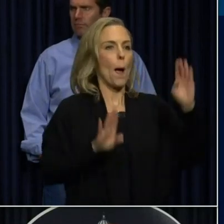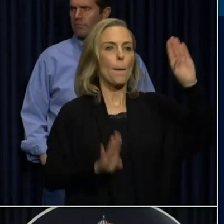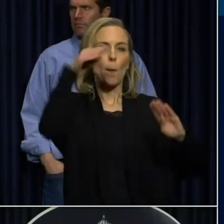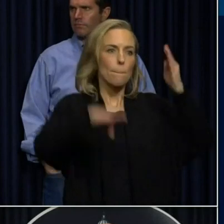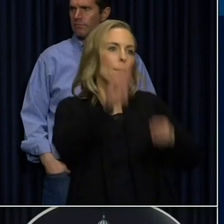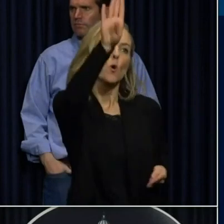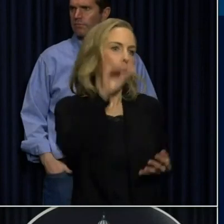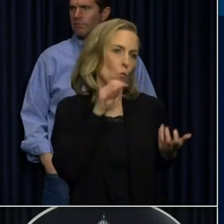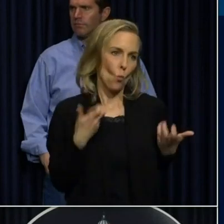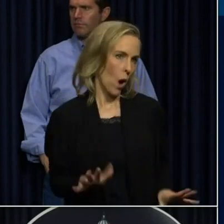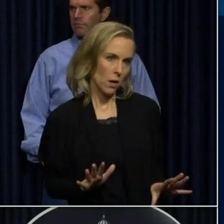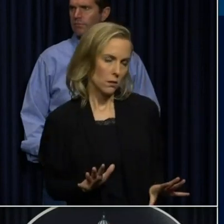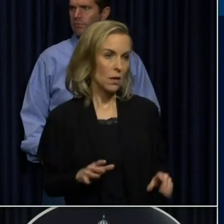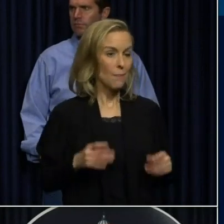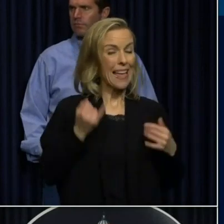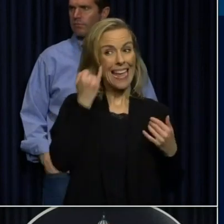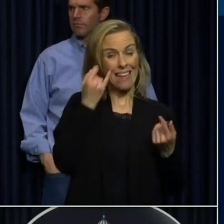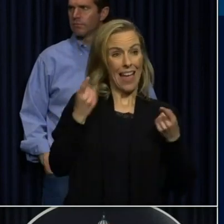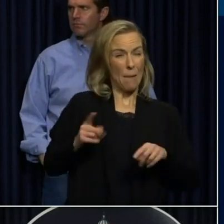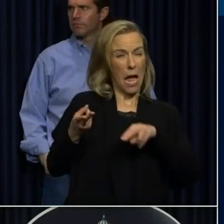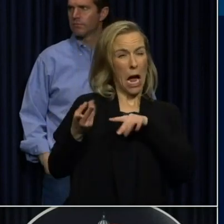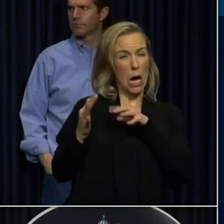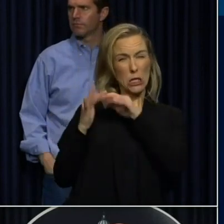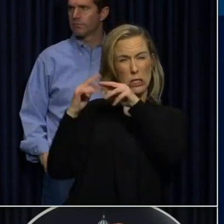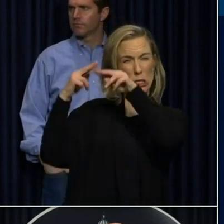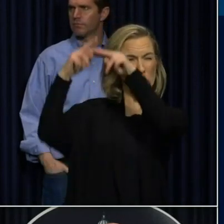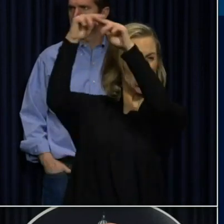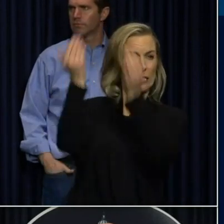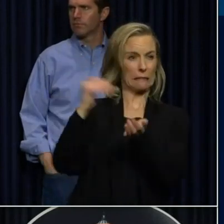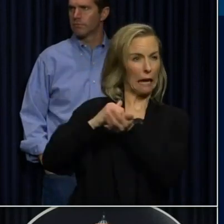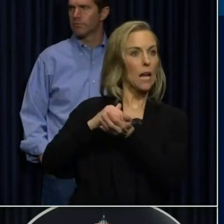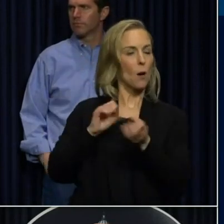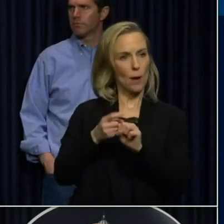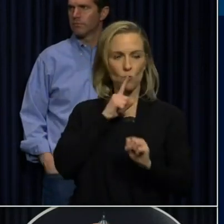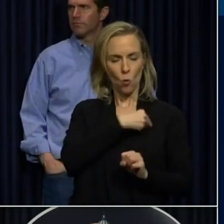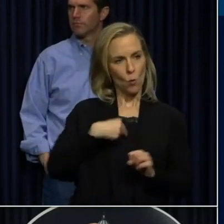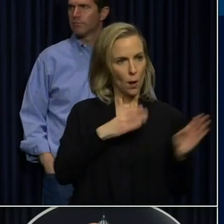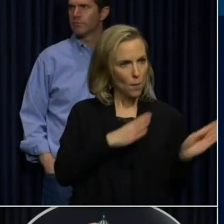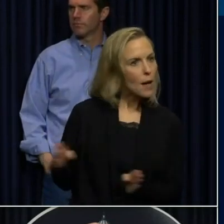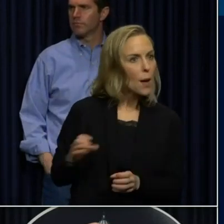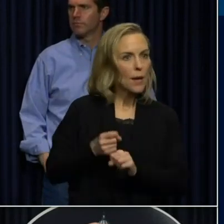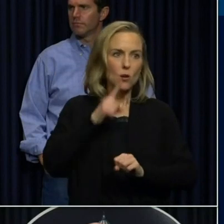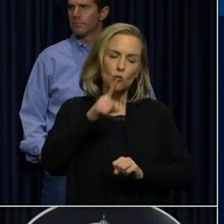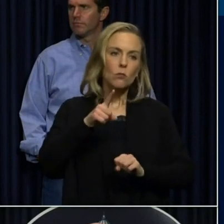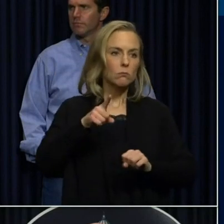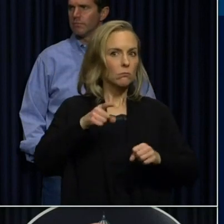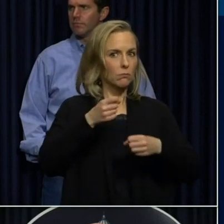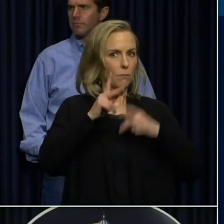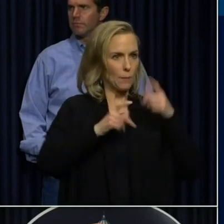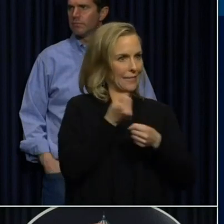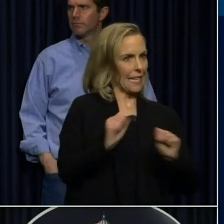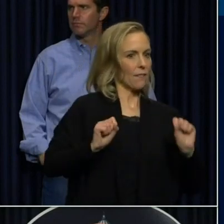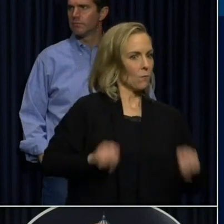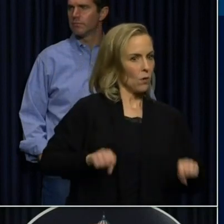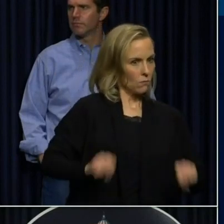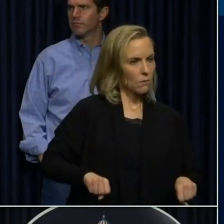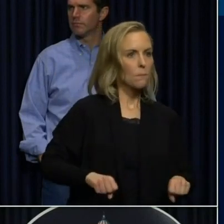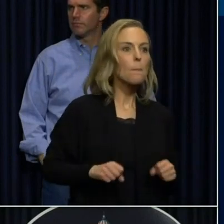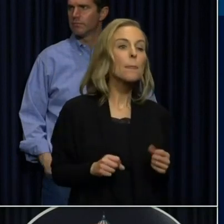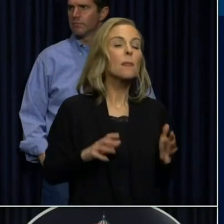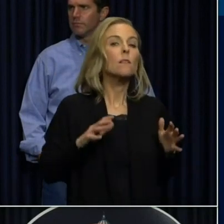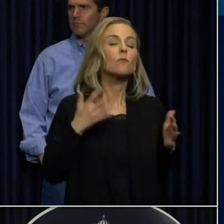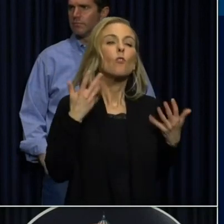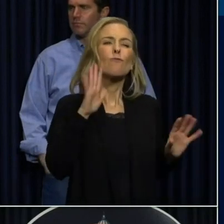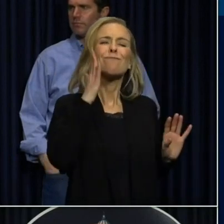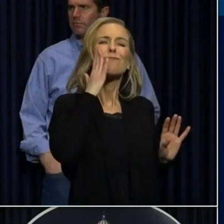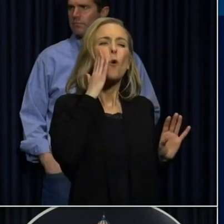And should somehow we get a spike of some sort, that's why we have to make sure we're prepared for it so we can keep everyone as safe as possible. So I